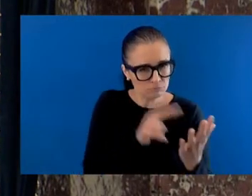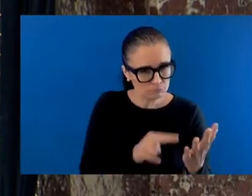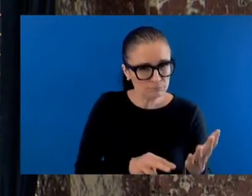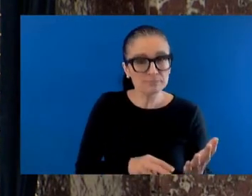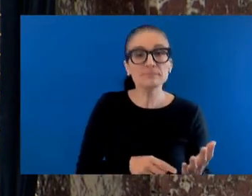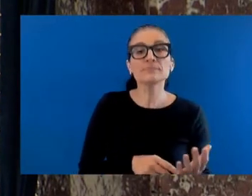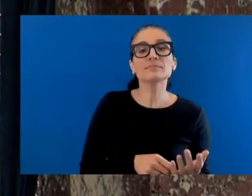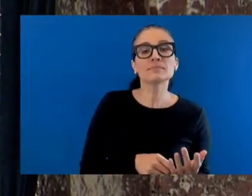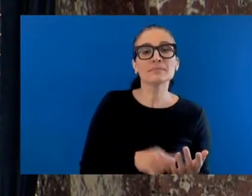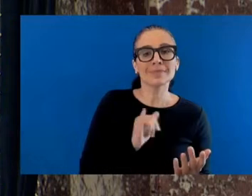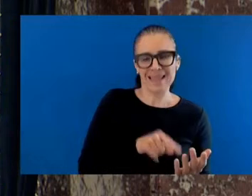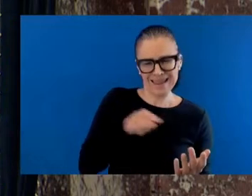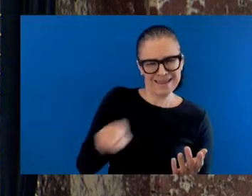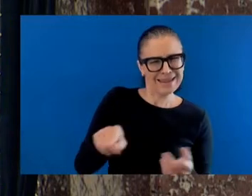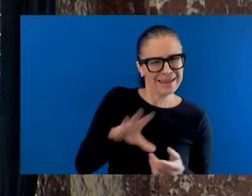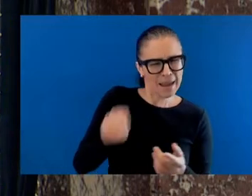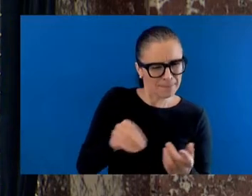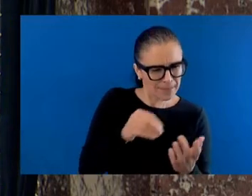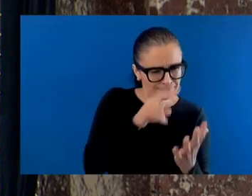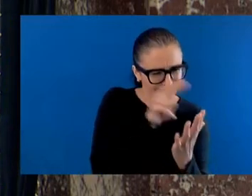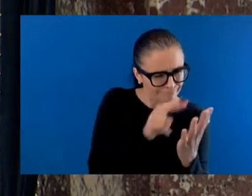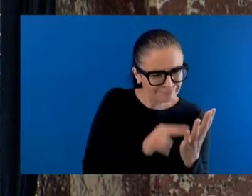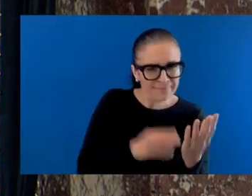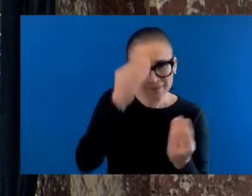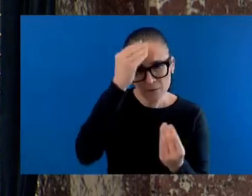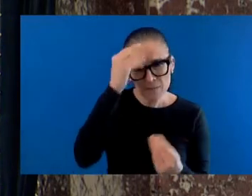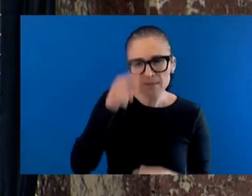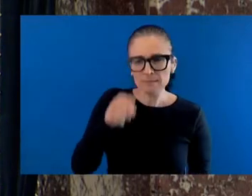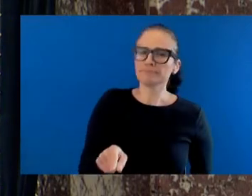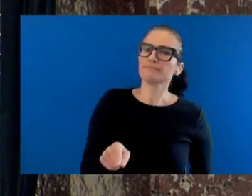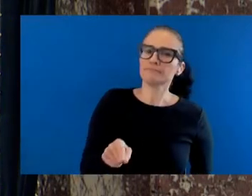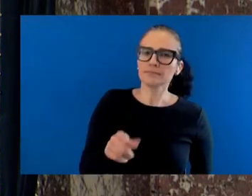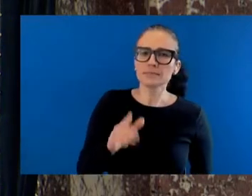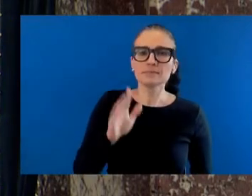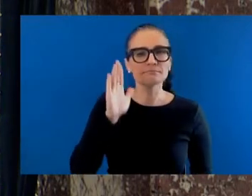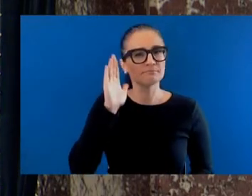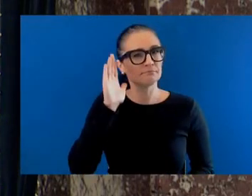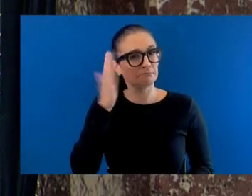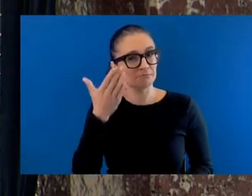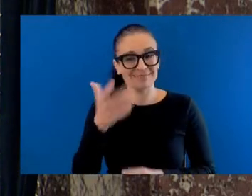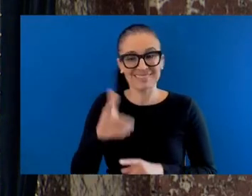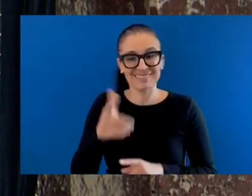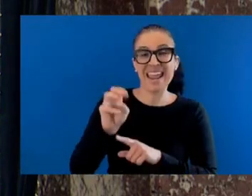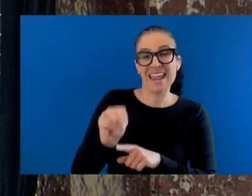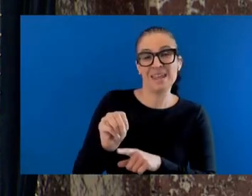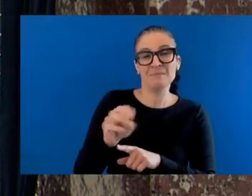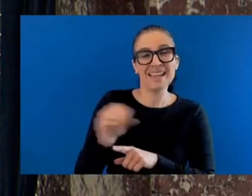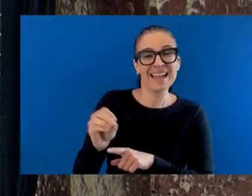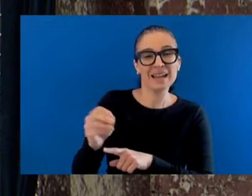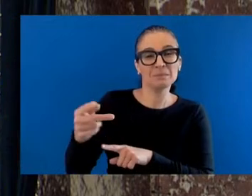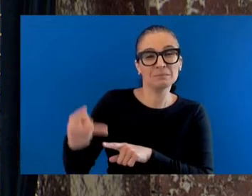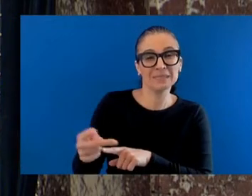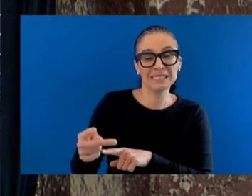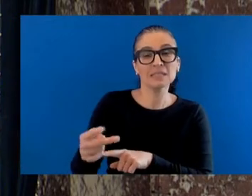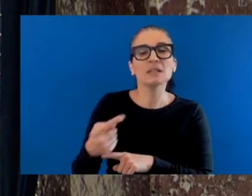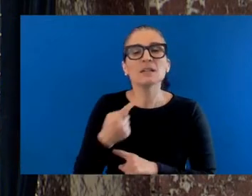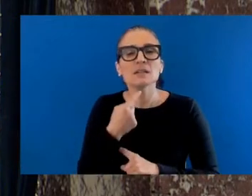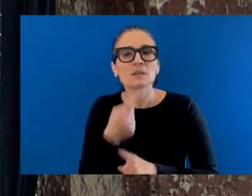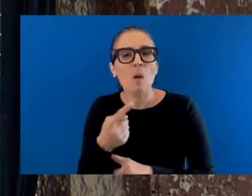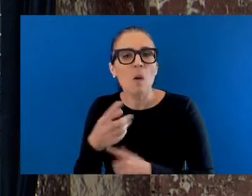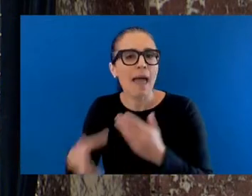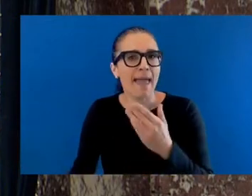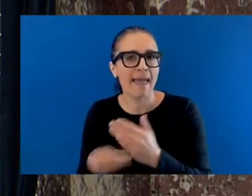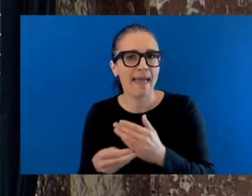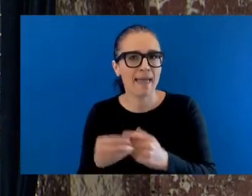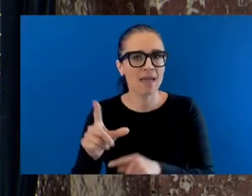MNP to add 20% onto the contract being put forward so that they could be paying a fee to MNP, who then